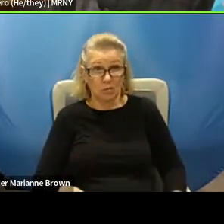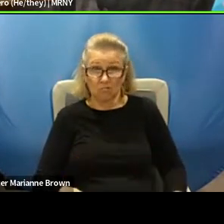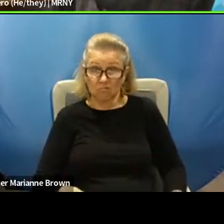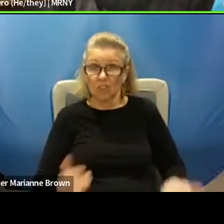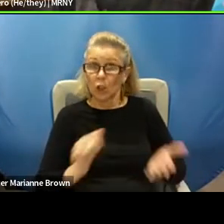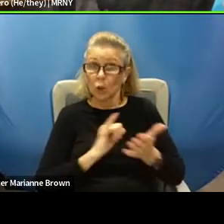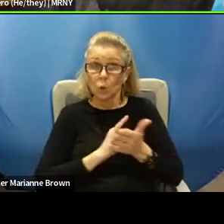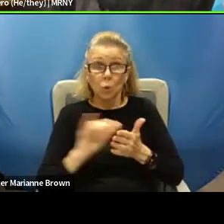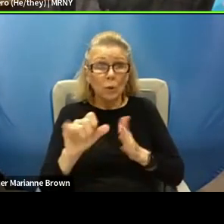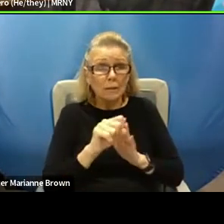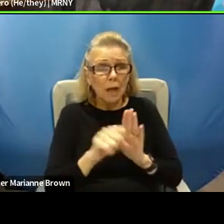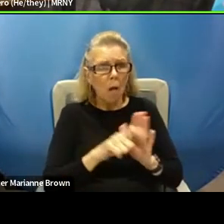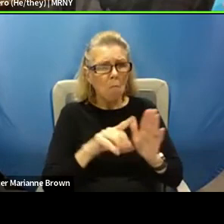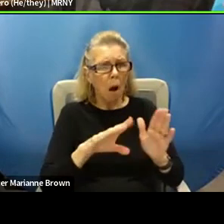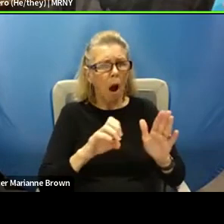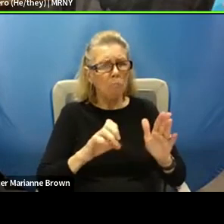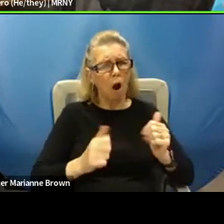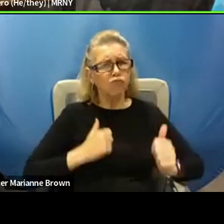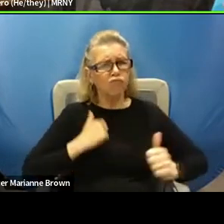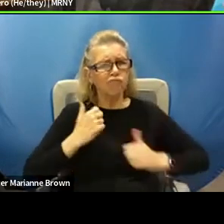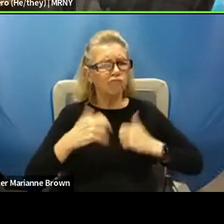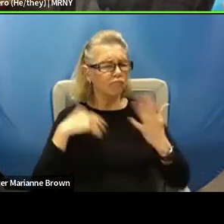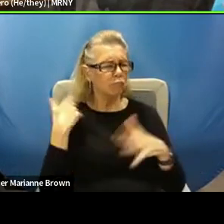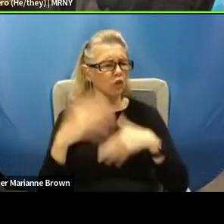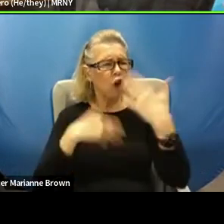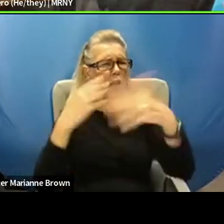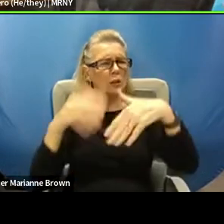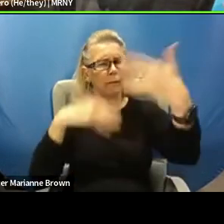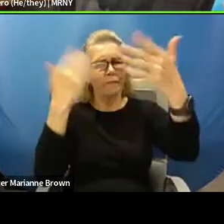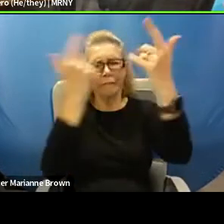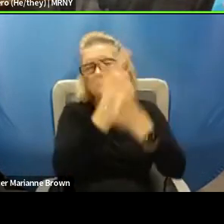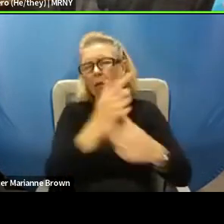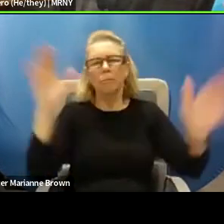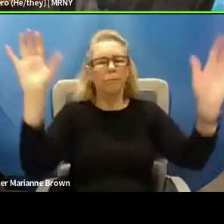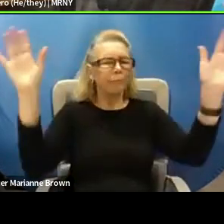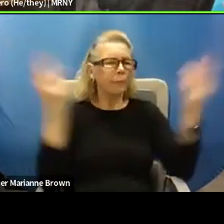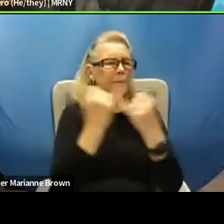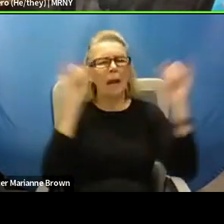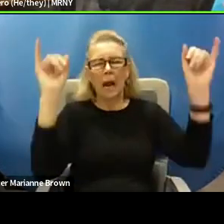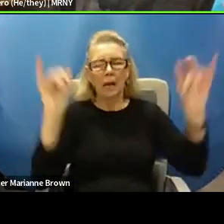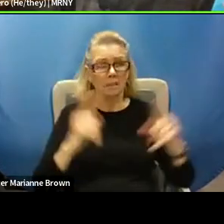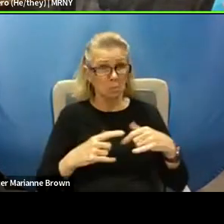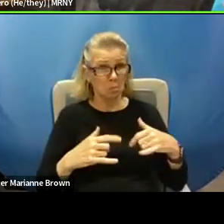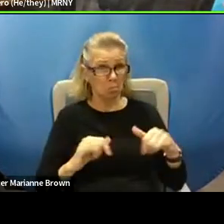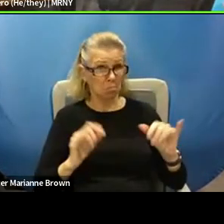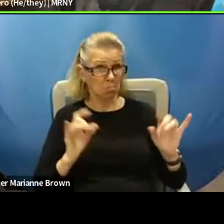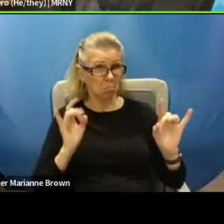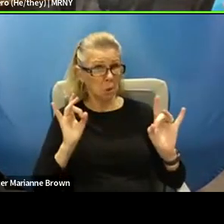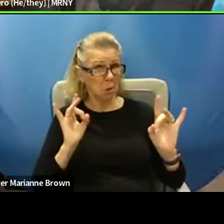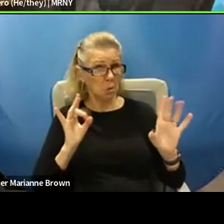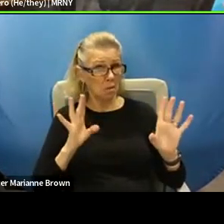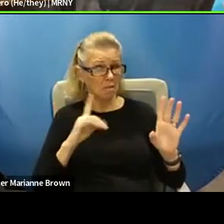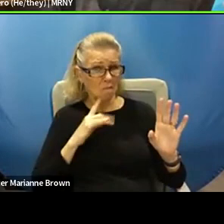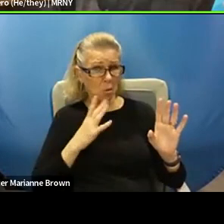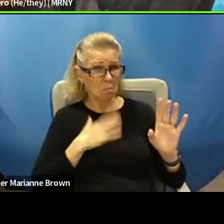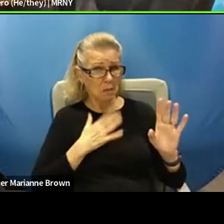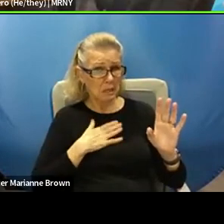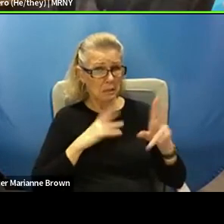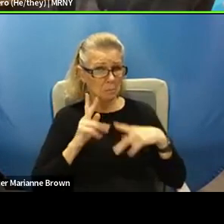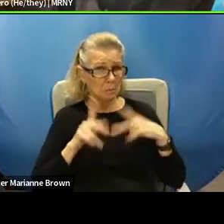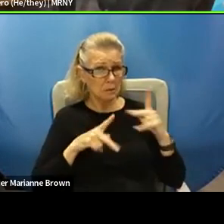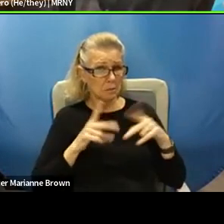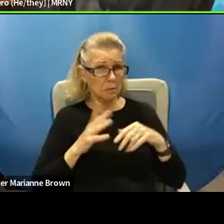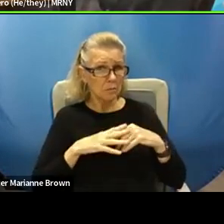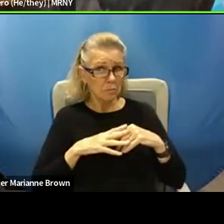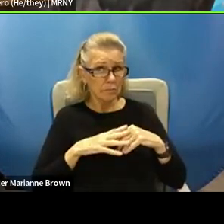is the most progressive it's ever been, and still, it's awful for my folks. We are in